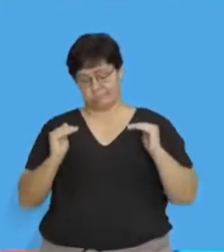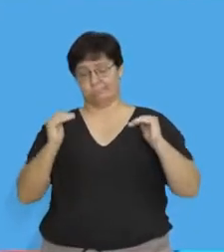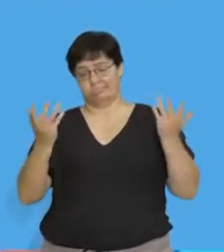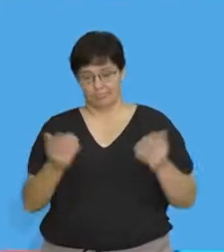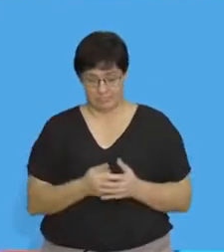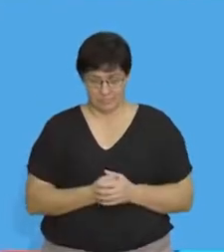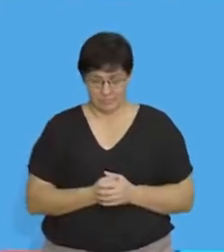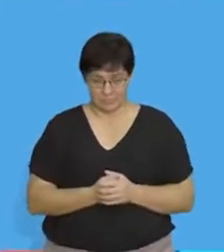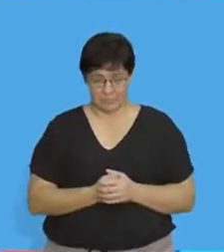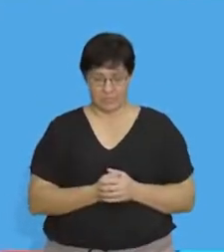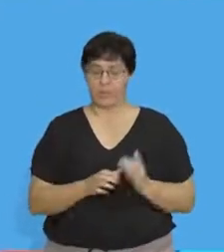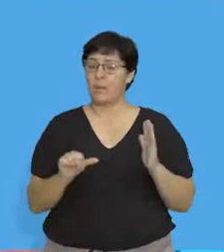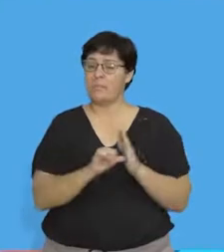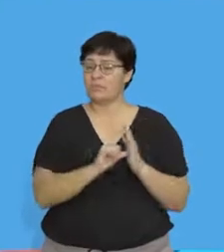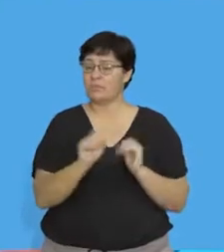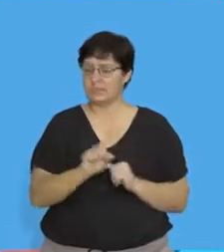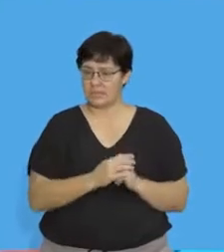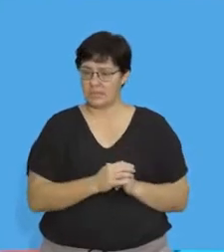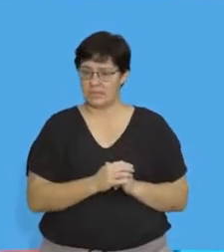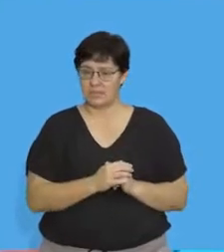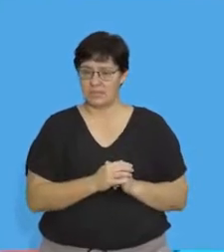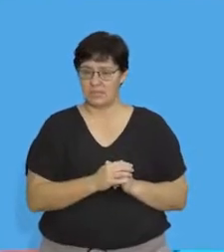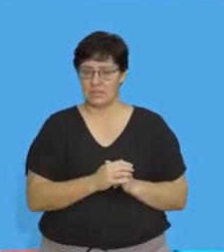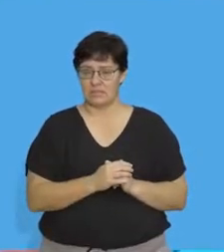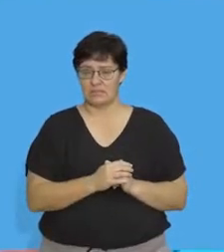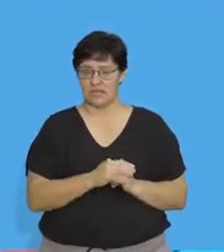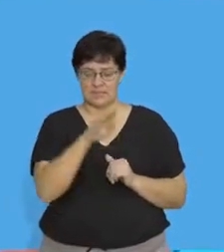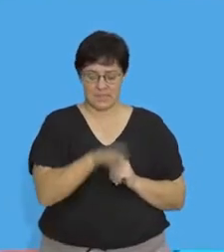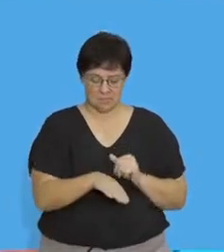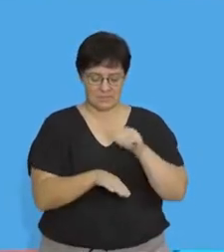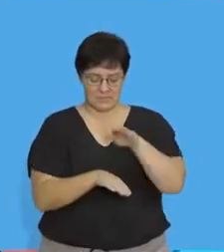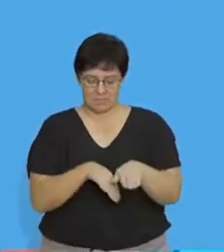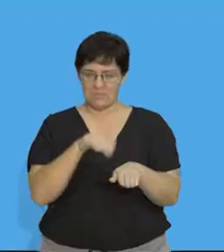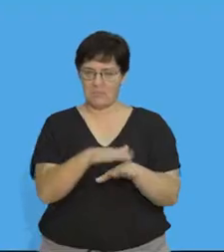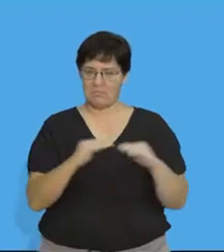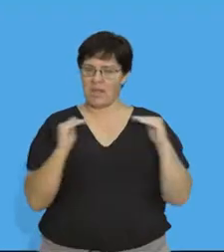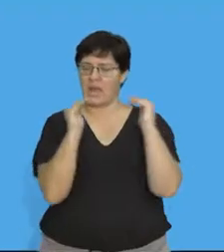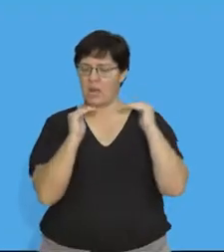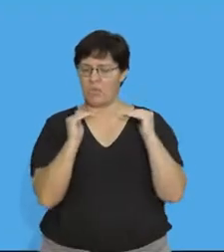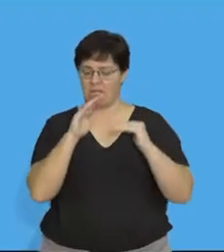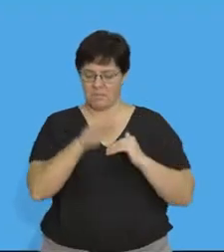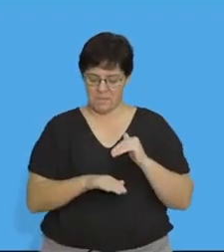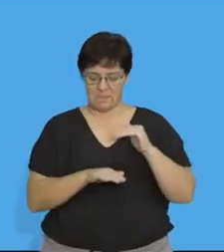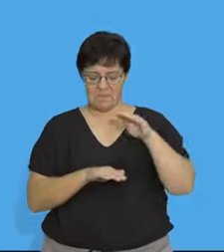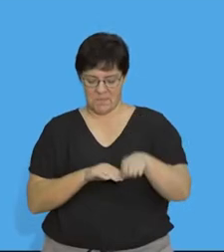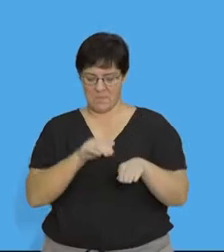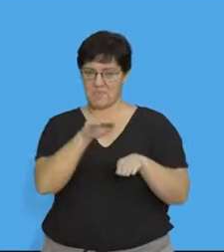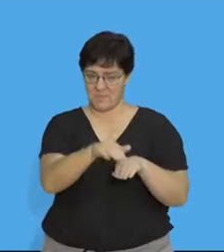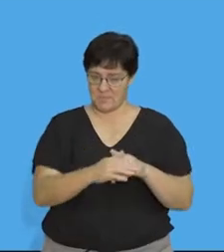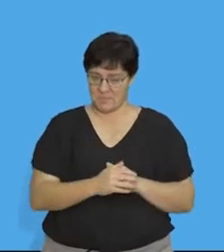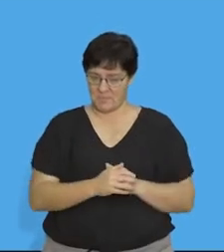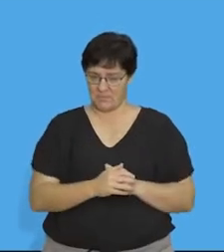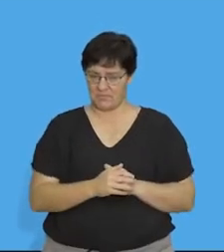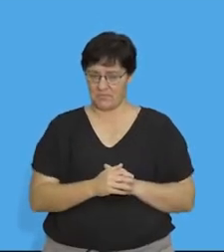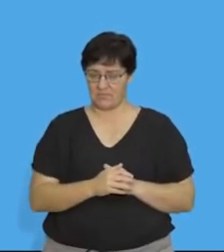important here is that we've got equally spaced steps. And there's another way to show this directly